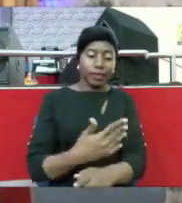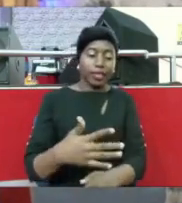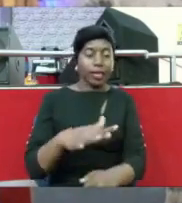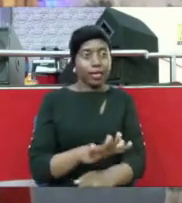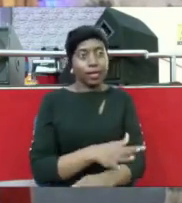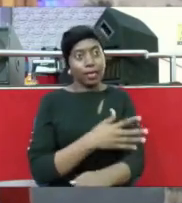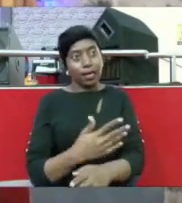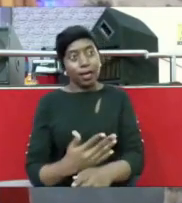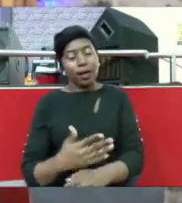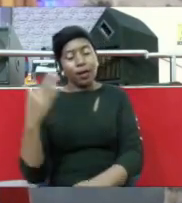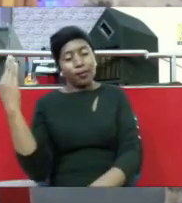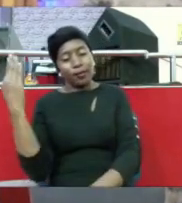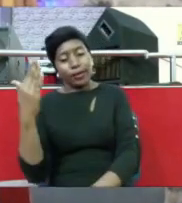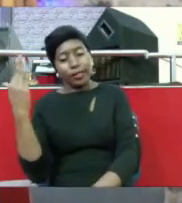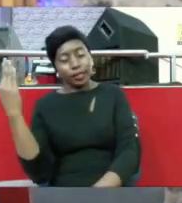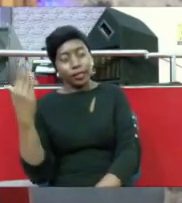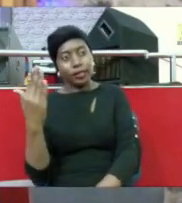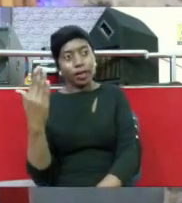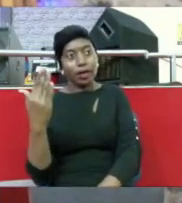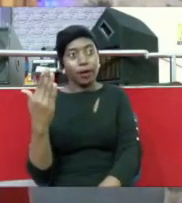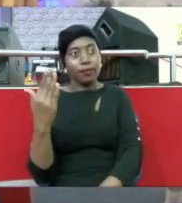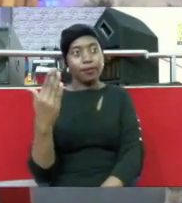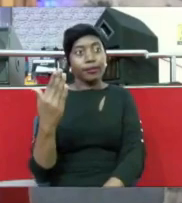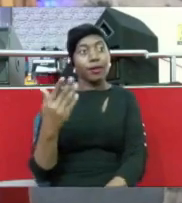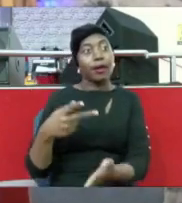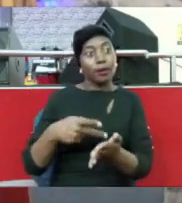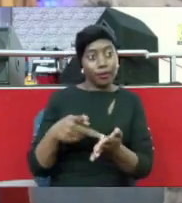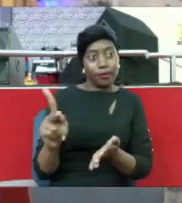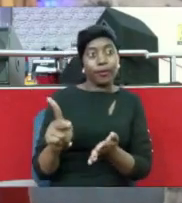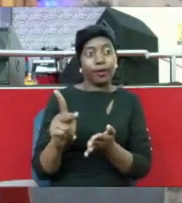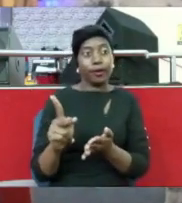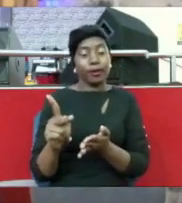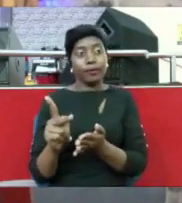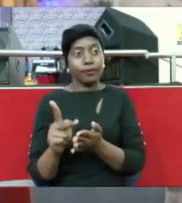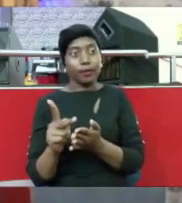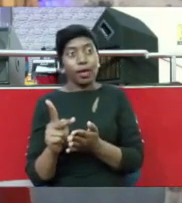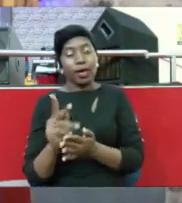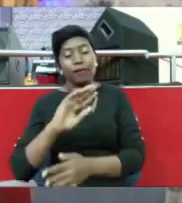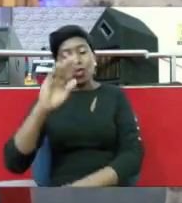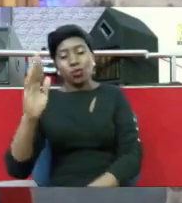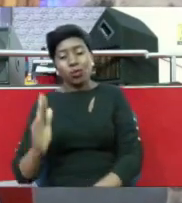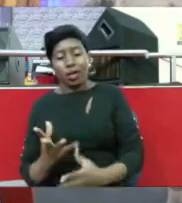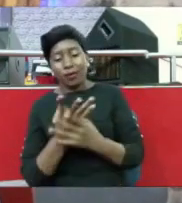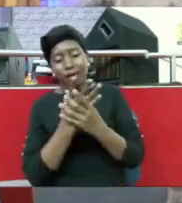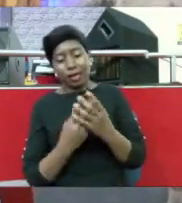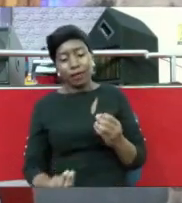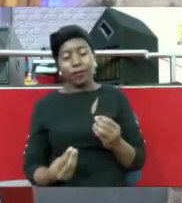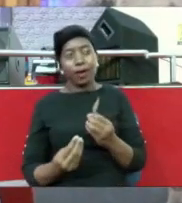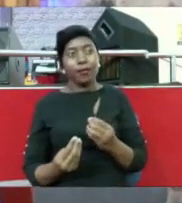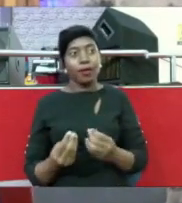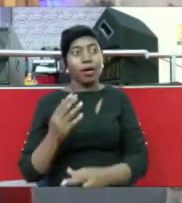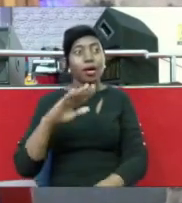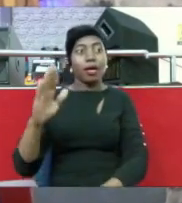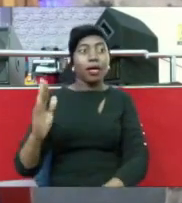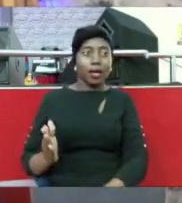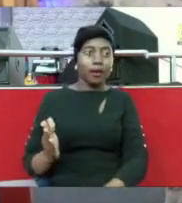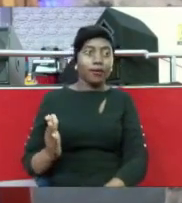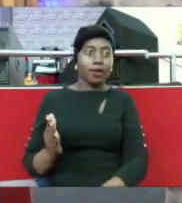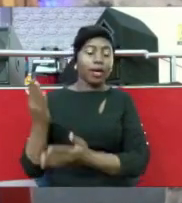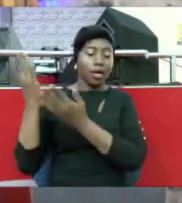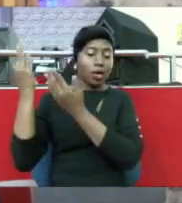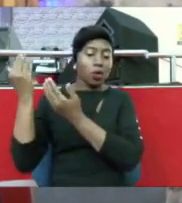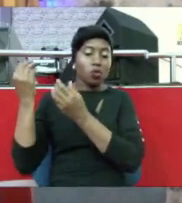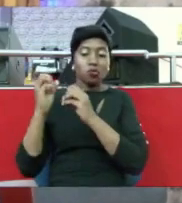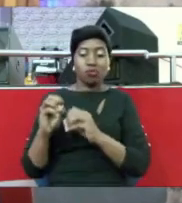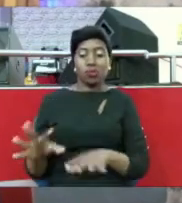Imba. Preach up. Ubiri. Pay up. Omba. Never give up. Usikate tamaa. Never let up. Never